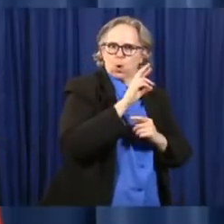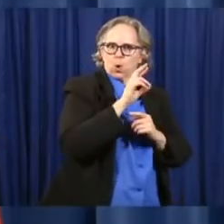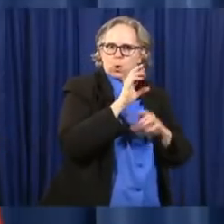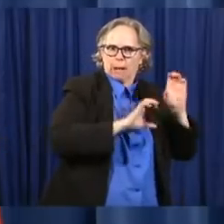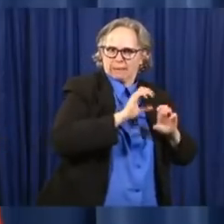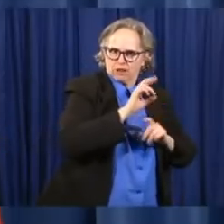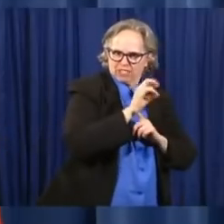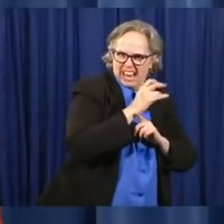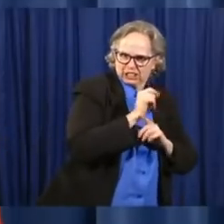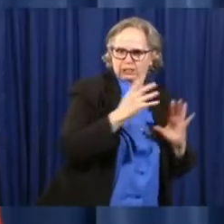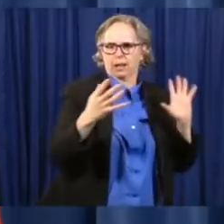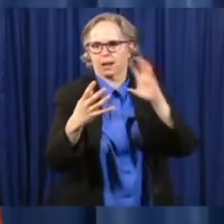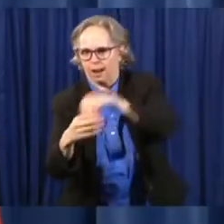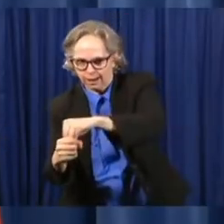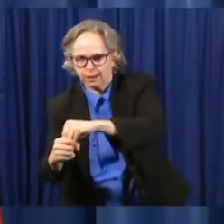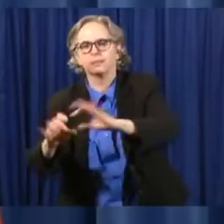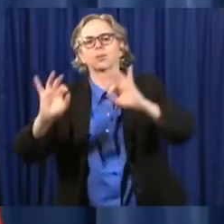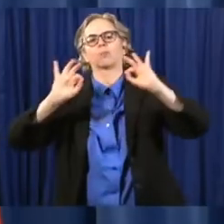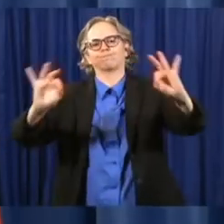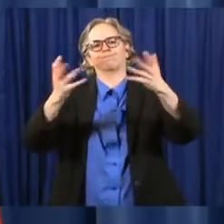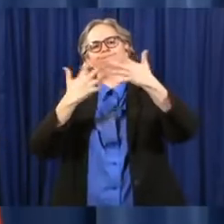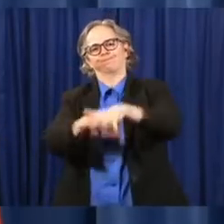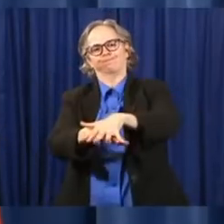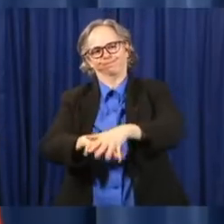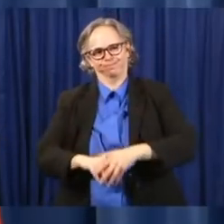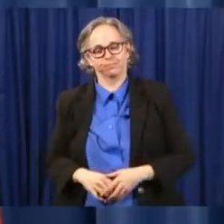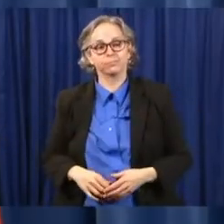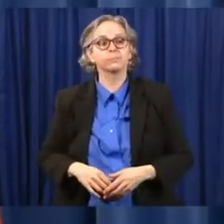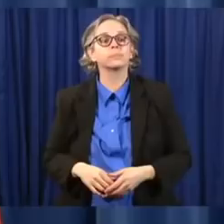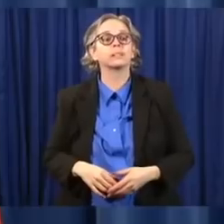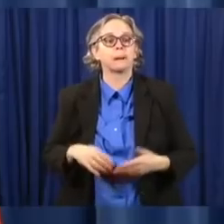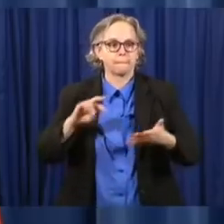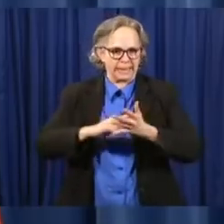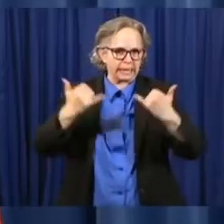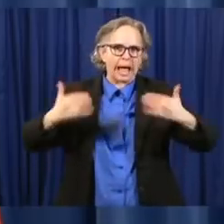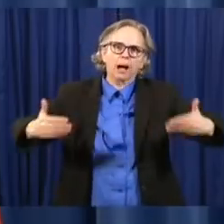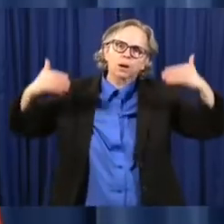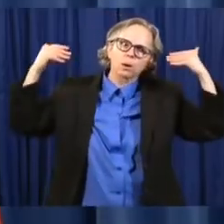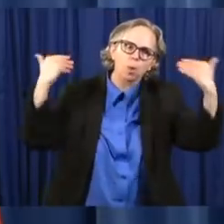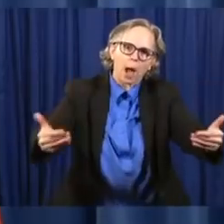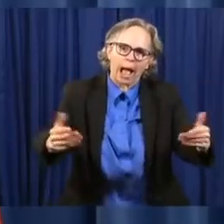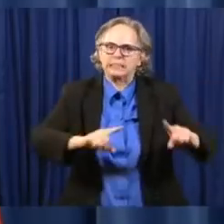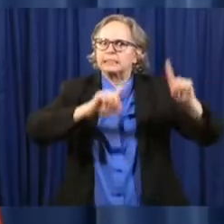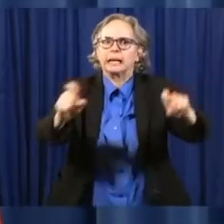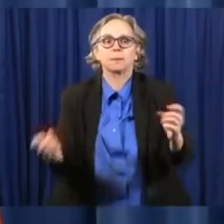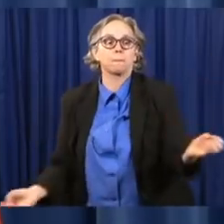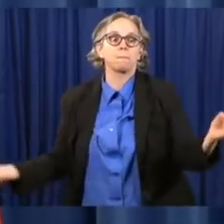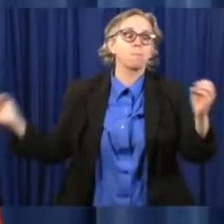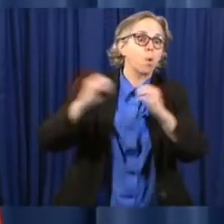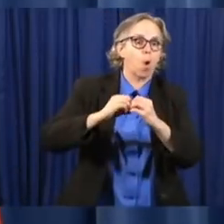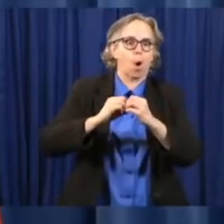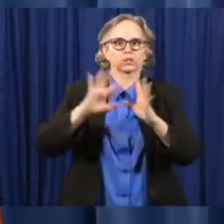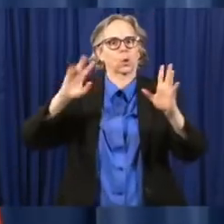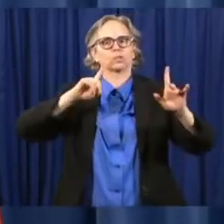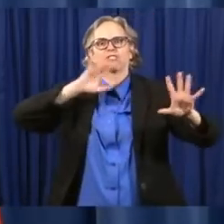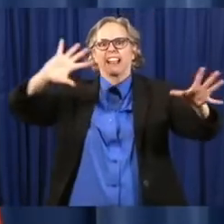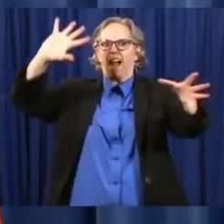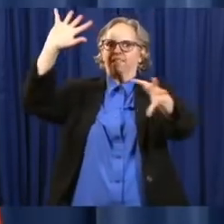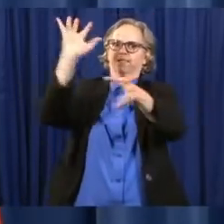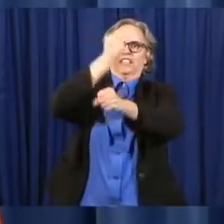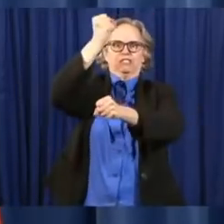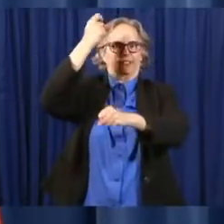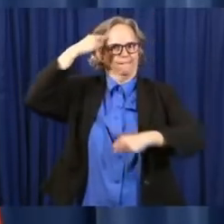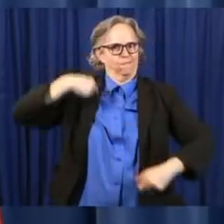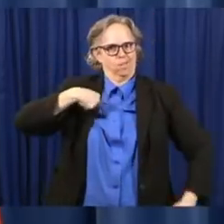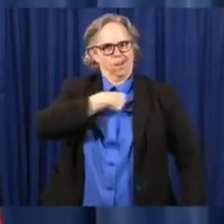thing slowing us down, but it is significant, and this was a good victory. The approval will greatly expand our